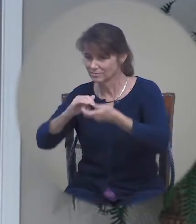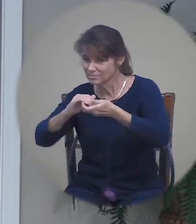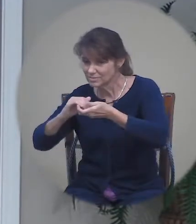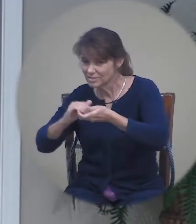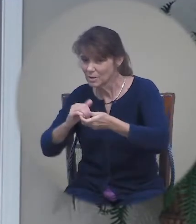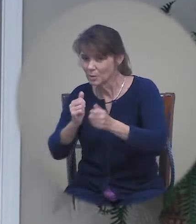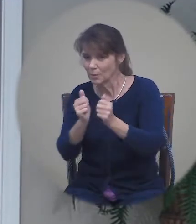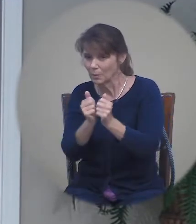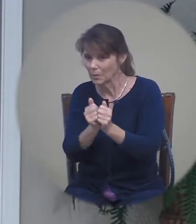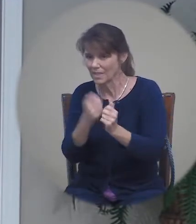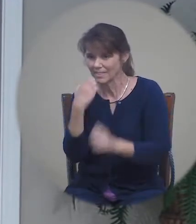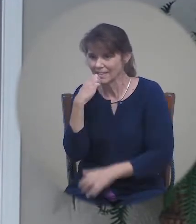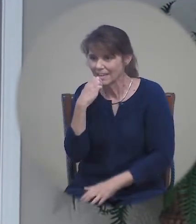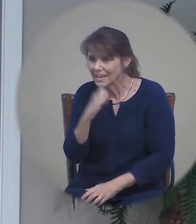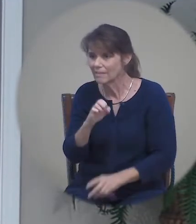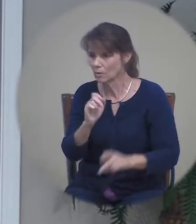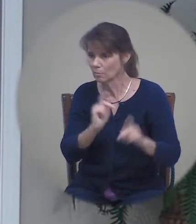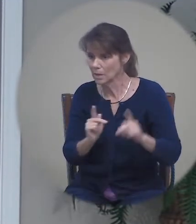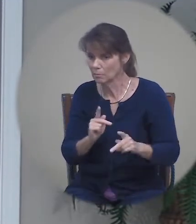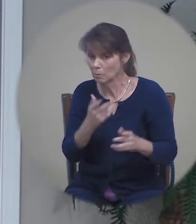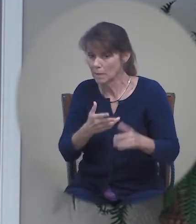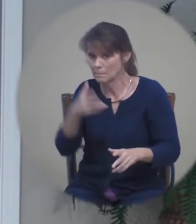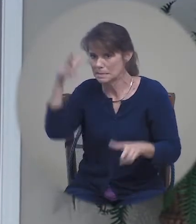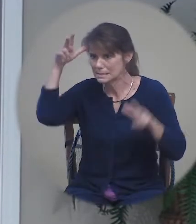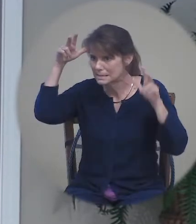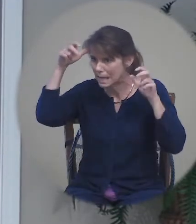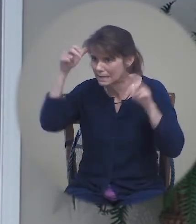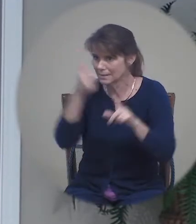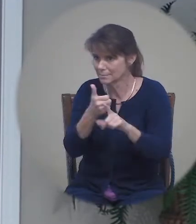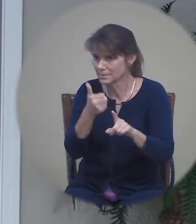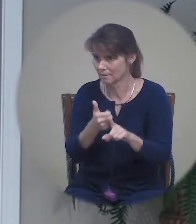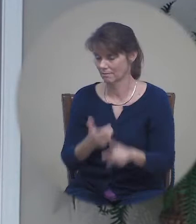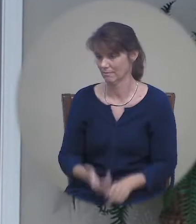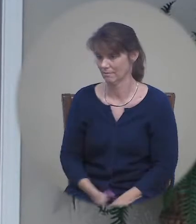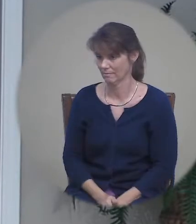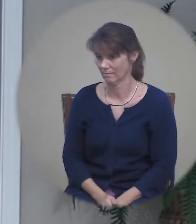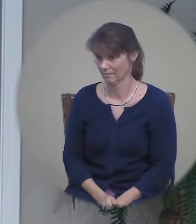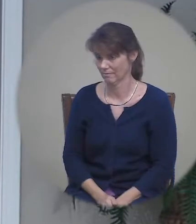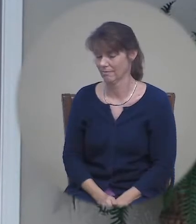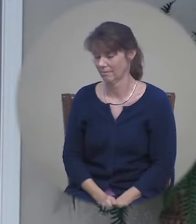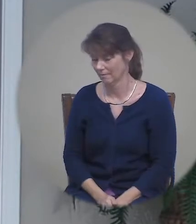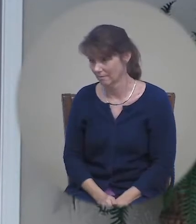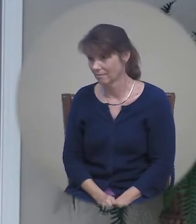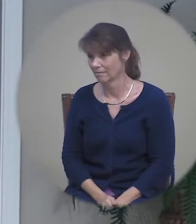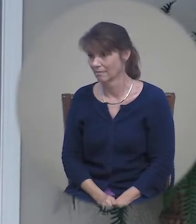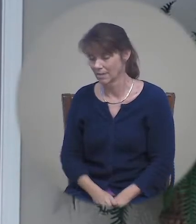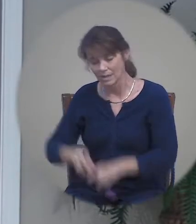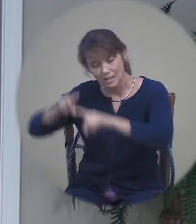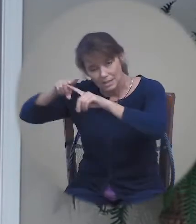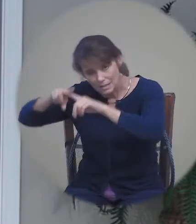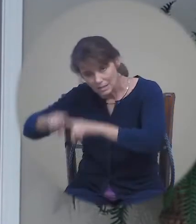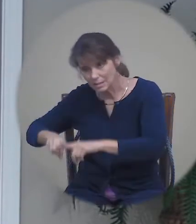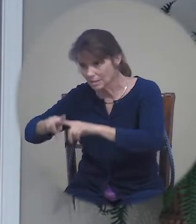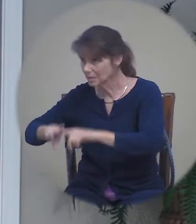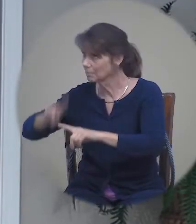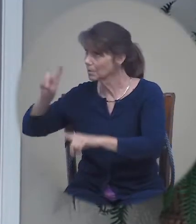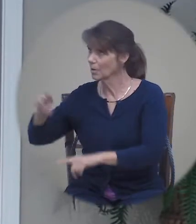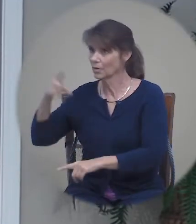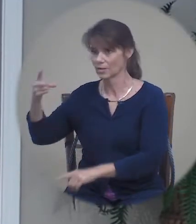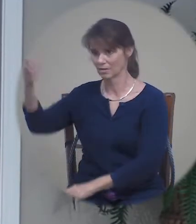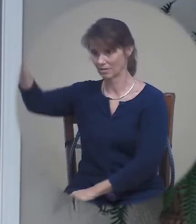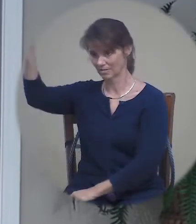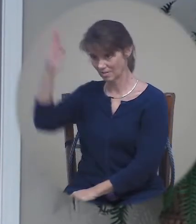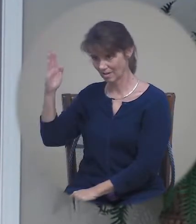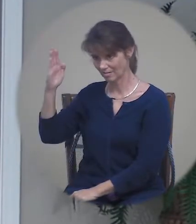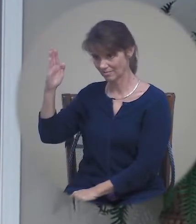of Satan or Satan himself. This is an object lesson, no. Rely upon God. And ultimately, that's